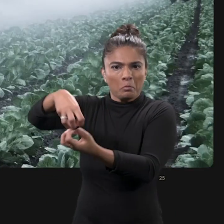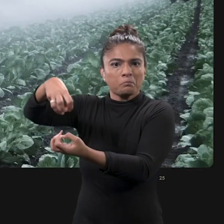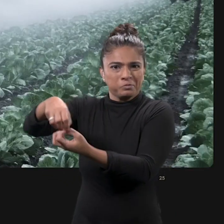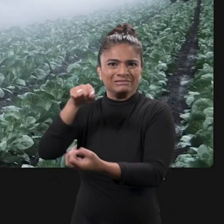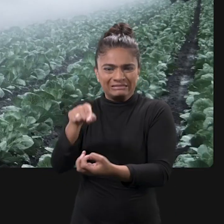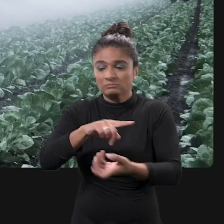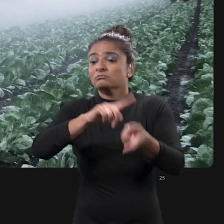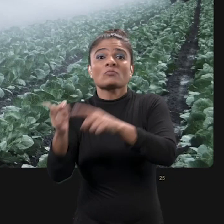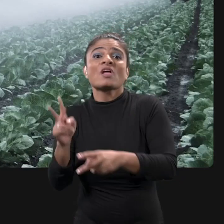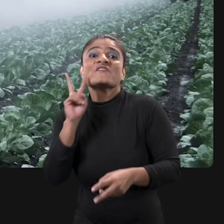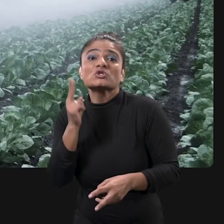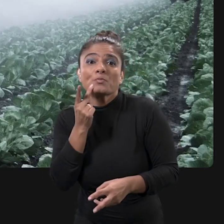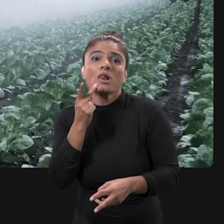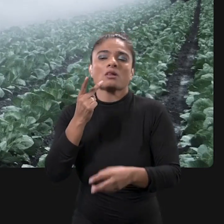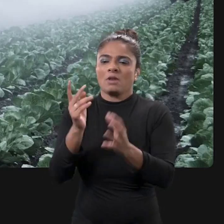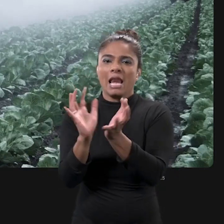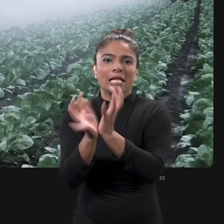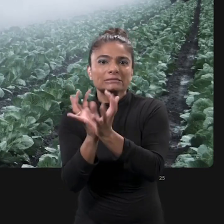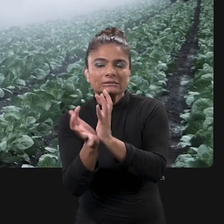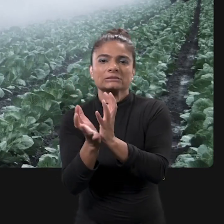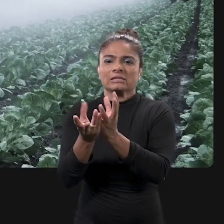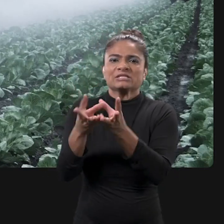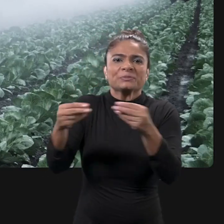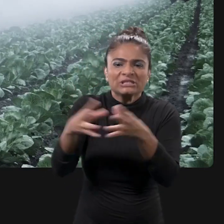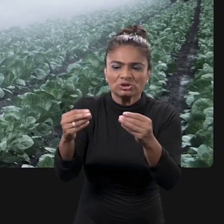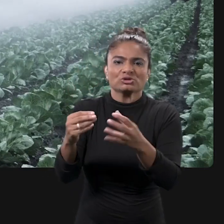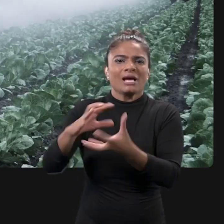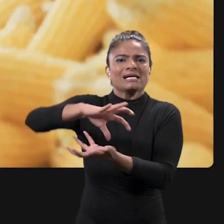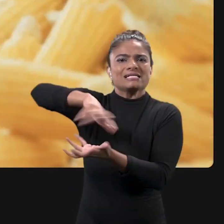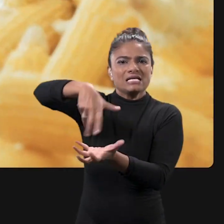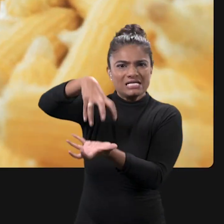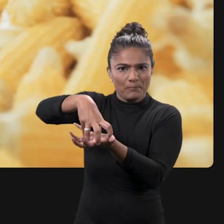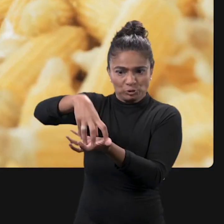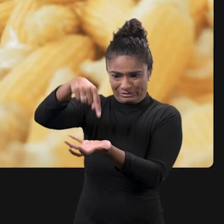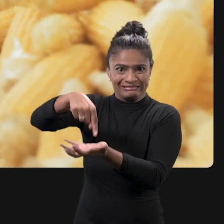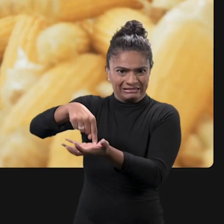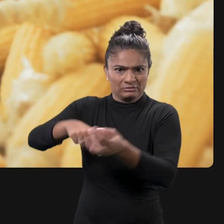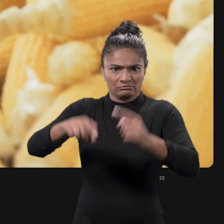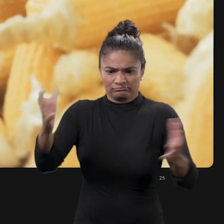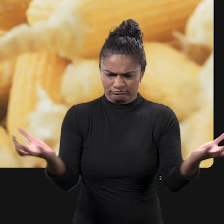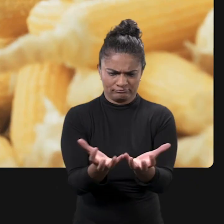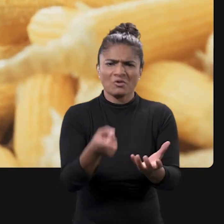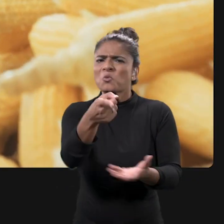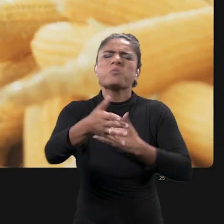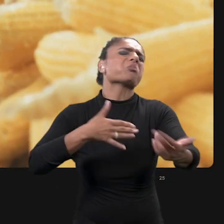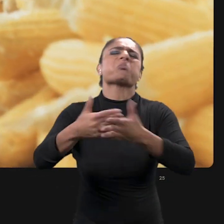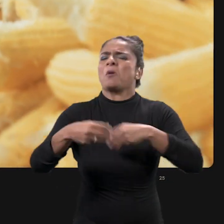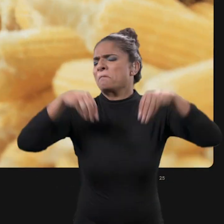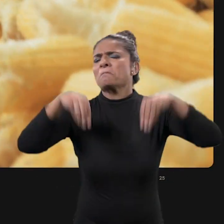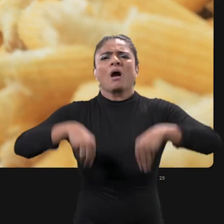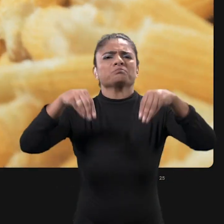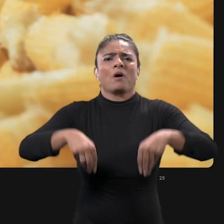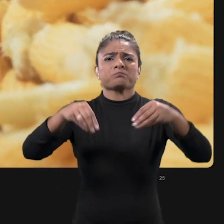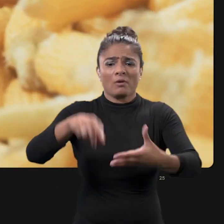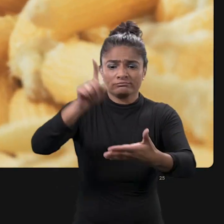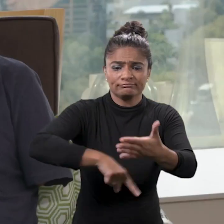then obviously I've got your vegetables, lettuce, spinach, cabbages. So basically, in short, you can't really go wrong planting anything really, because it